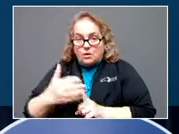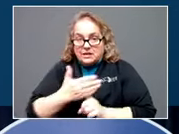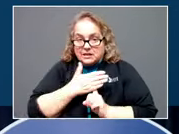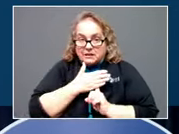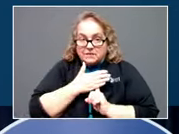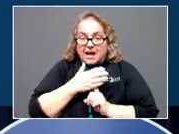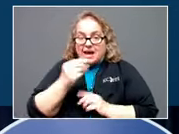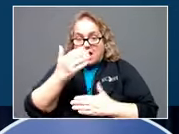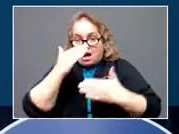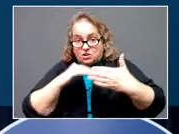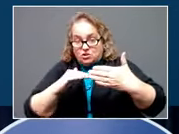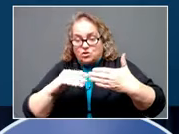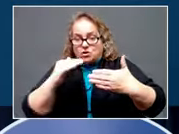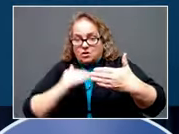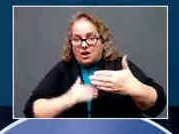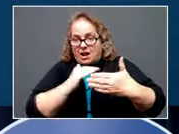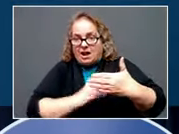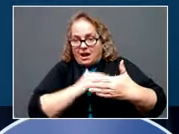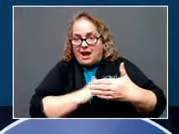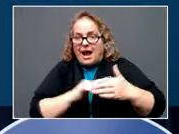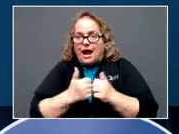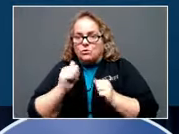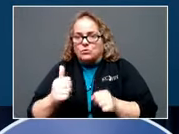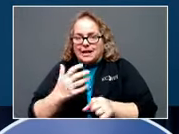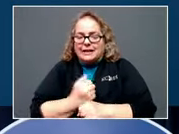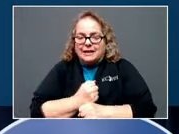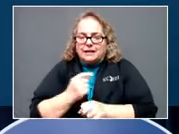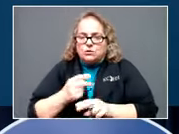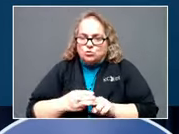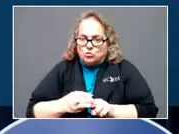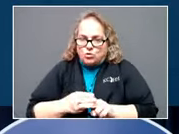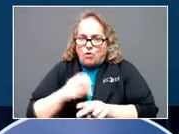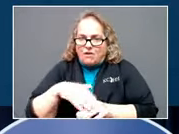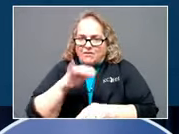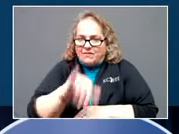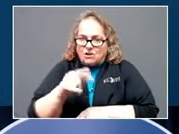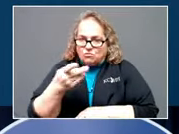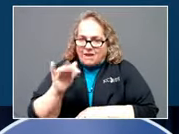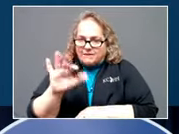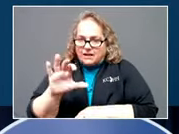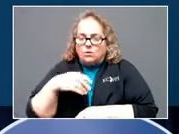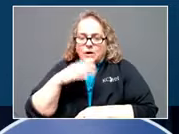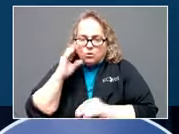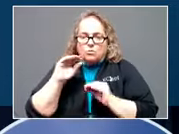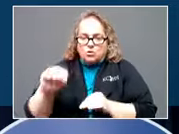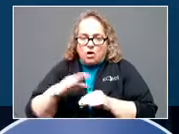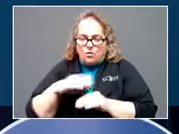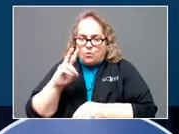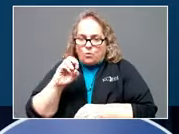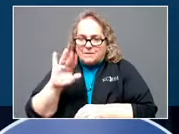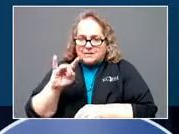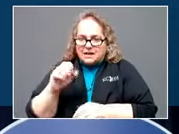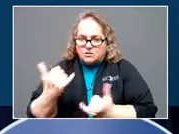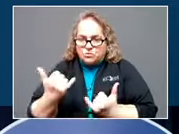the ways you can get that to be shorter on that infographic. So we'll have that posted on the website here today. Next slide, please.